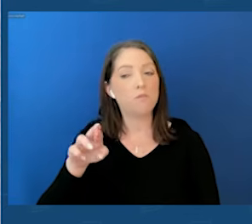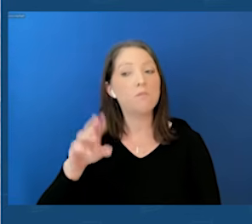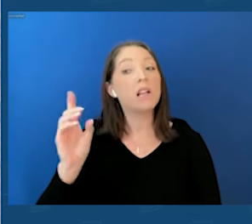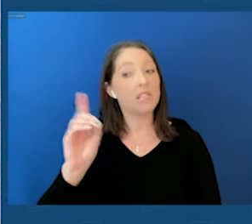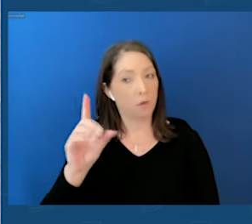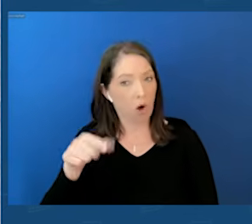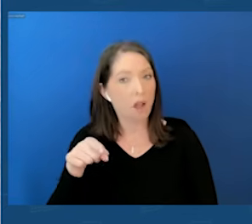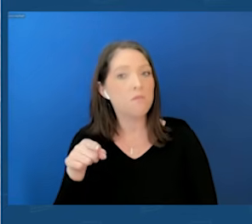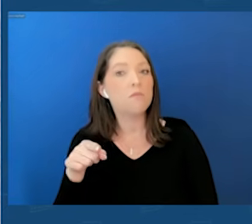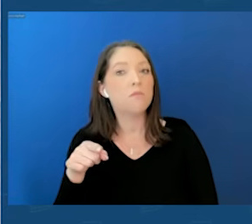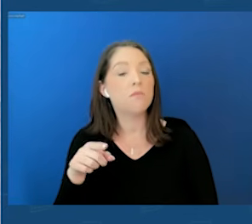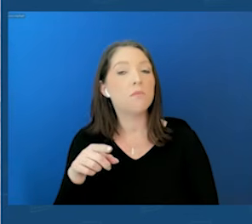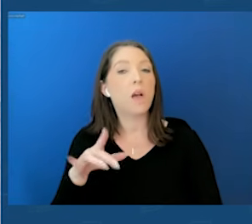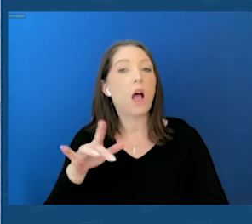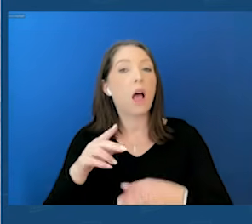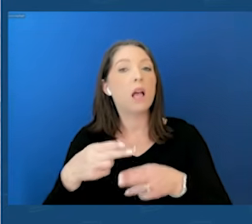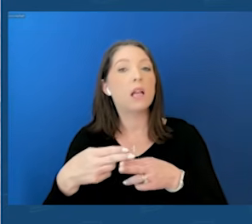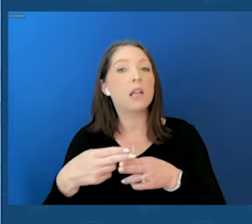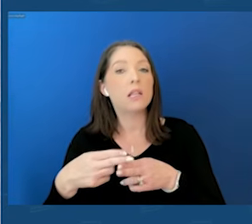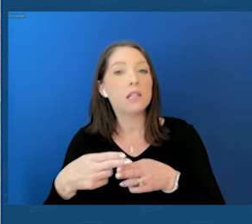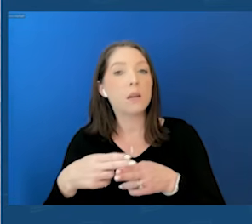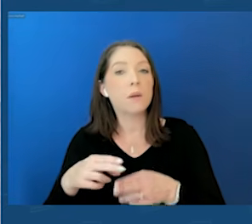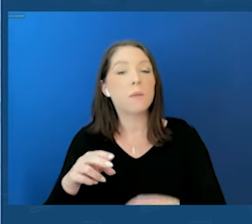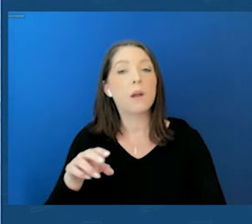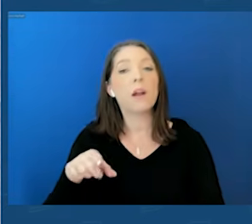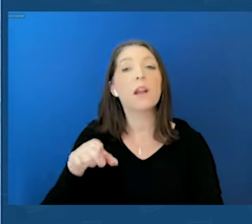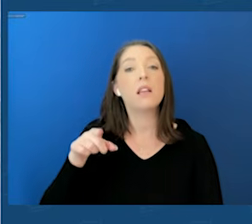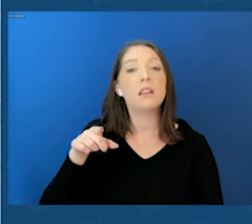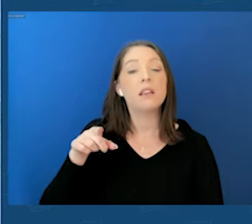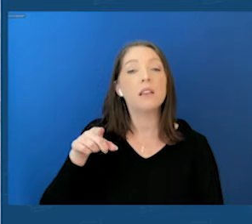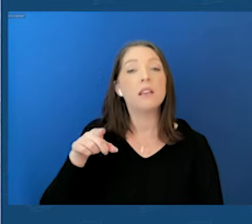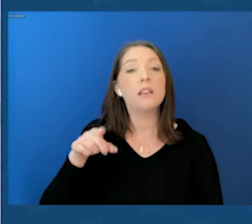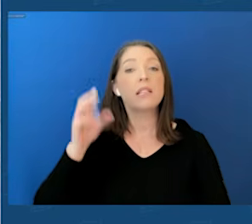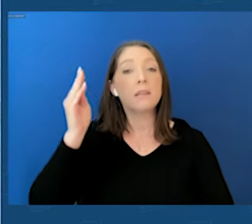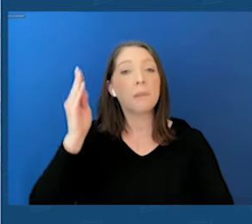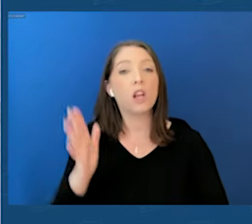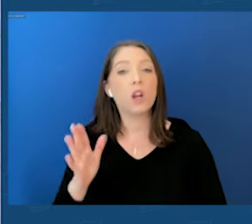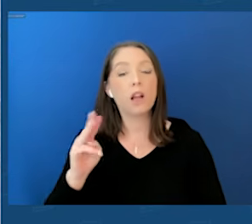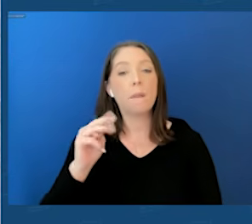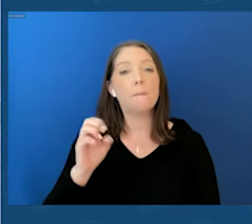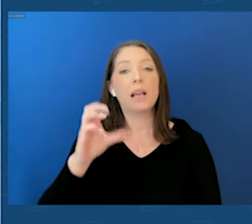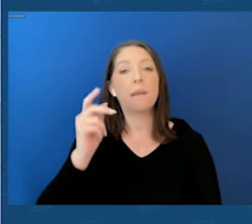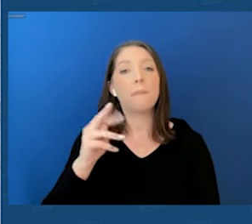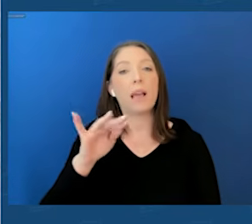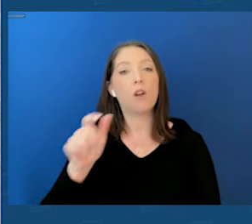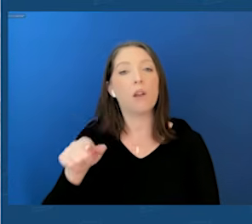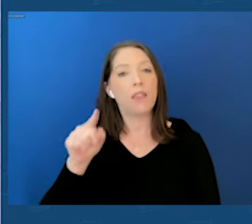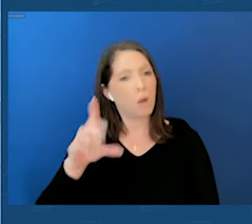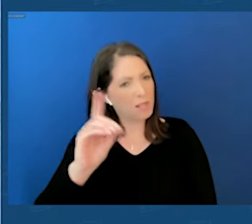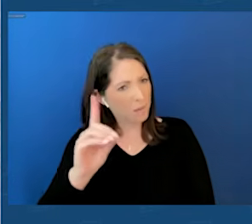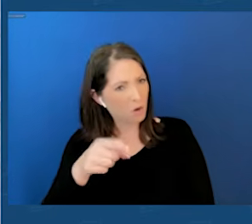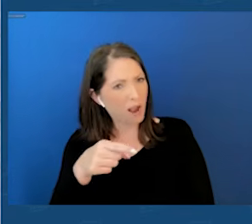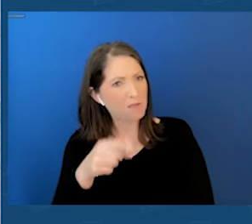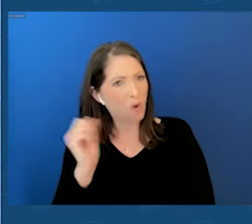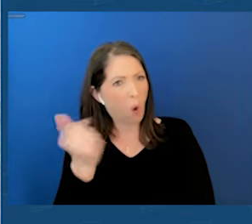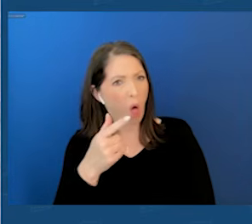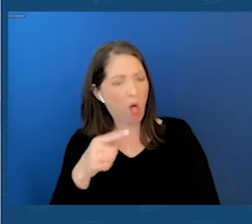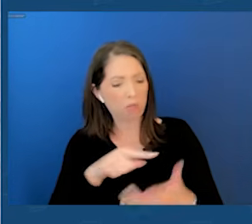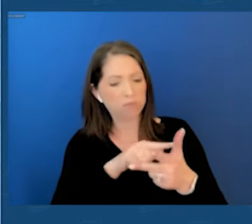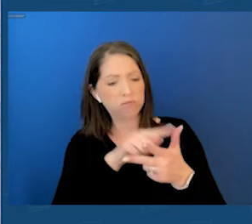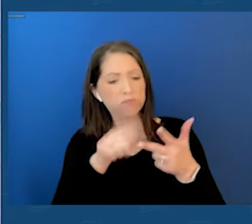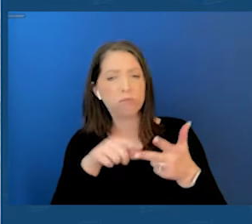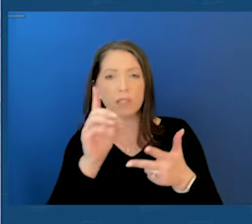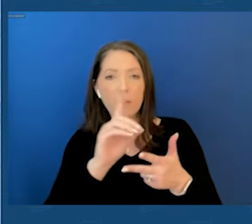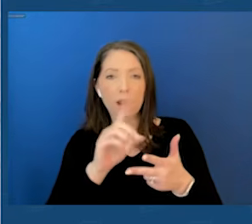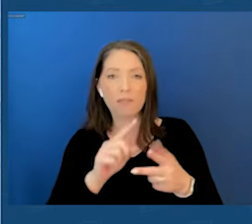president was William McMurray, he was a Democrat. All Democrats who did this, a different type